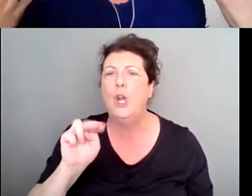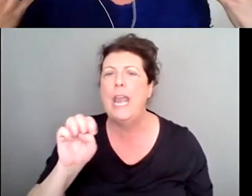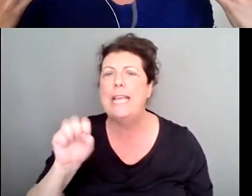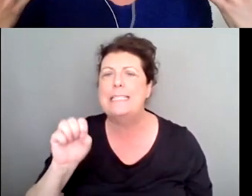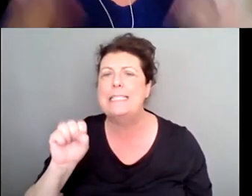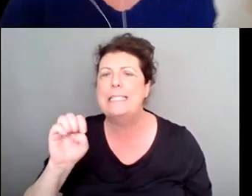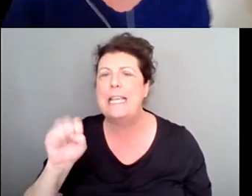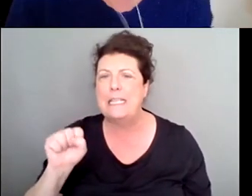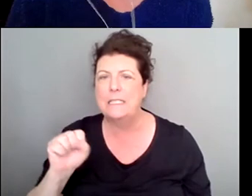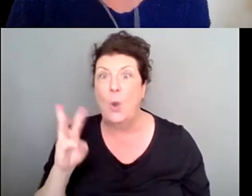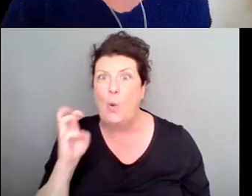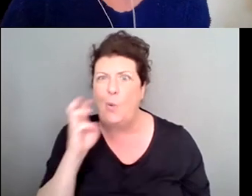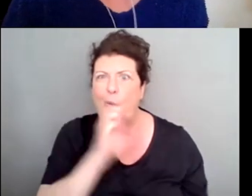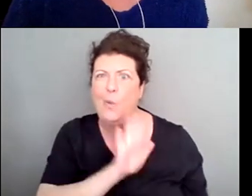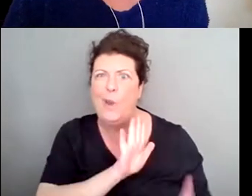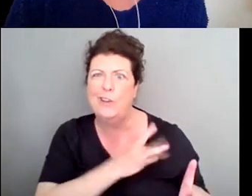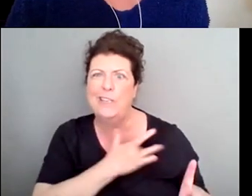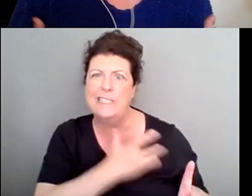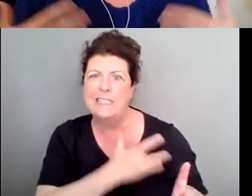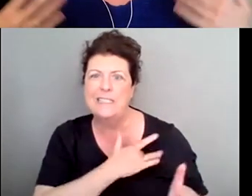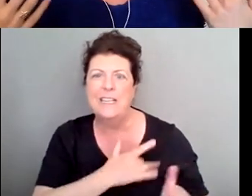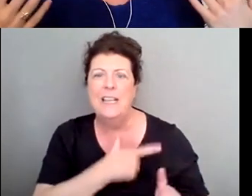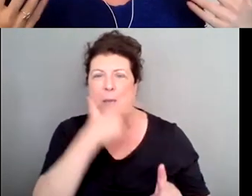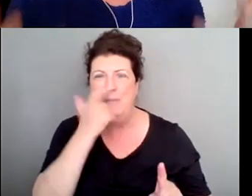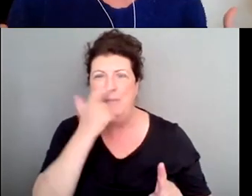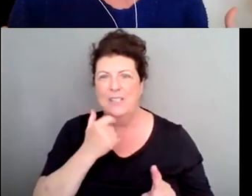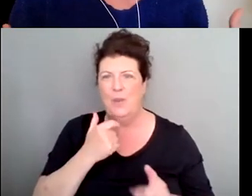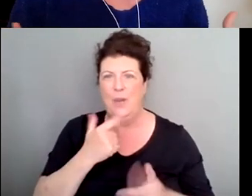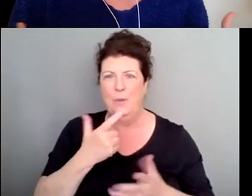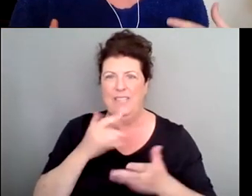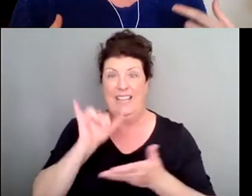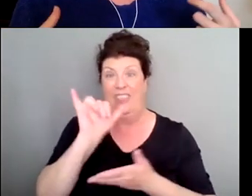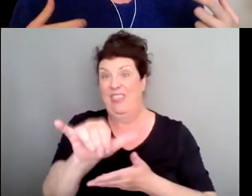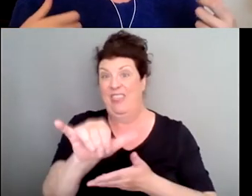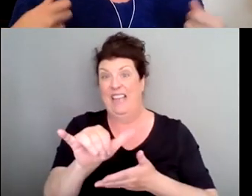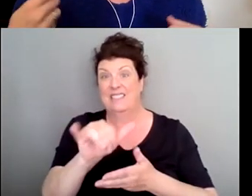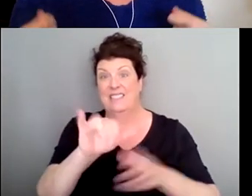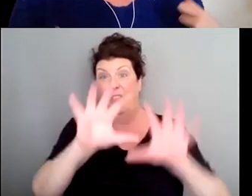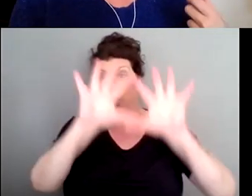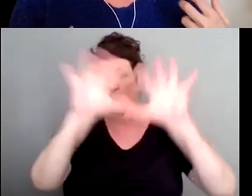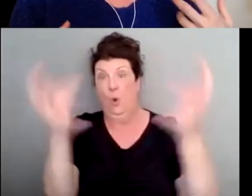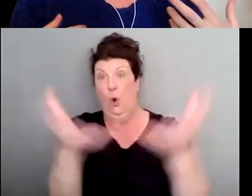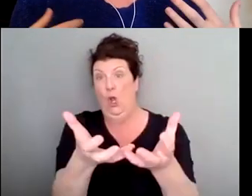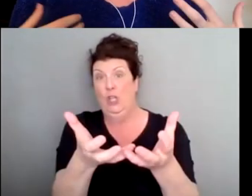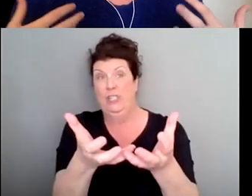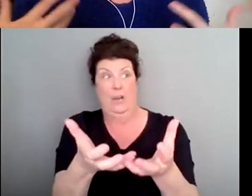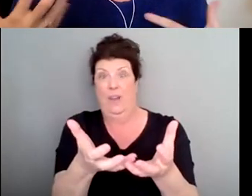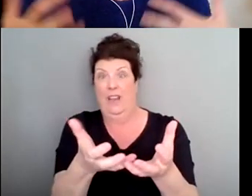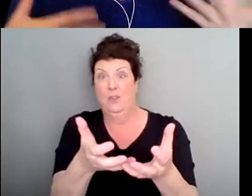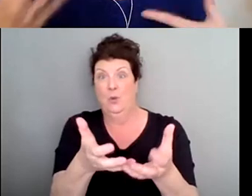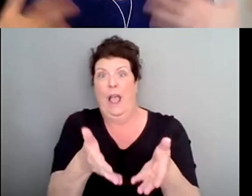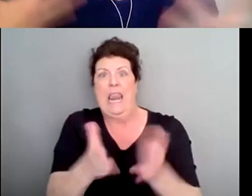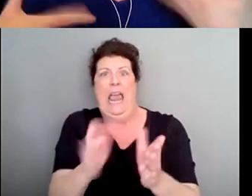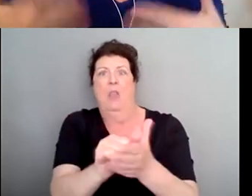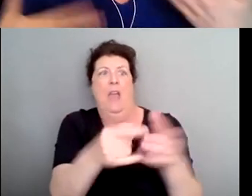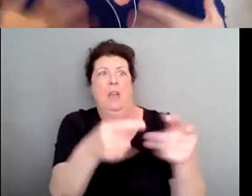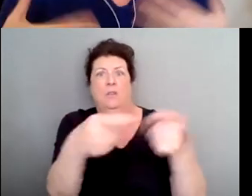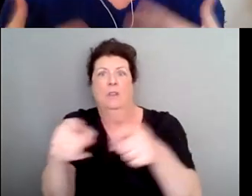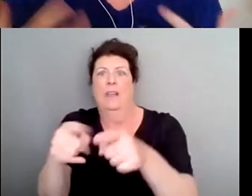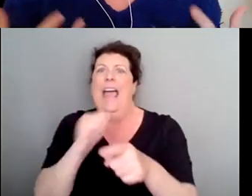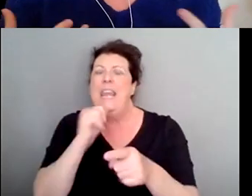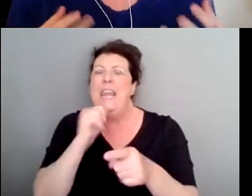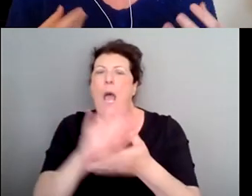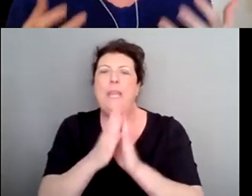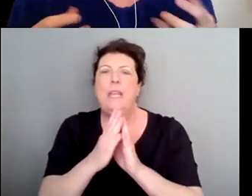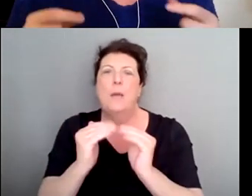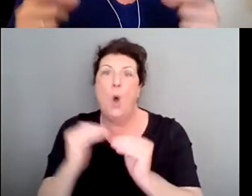decide this is the world and allow for it. And I, and not get over